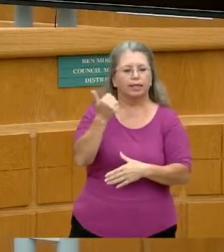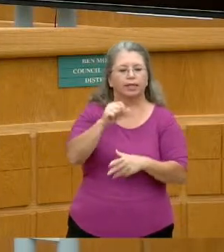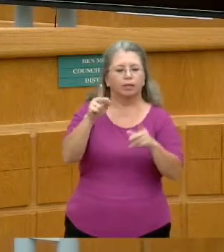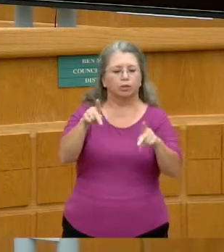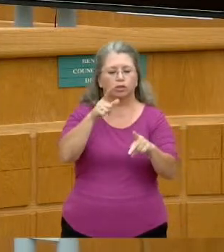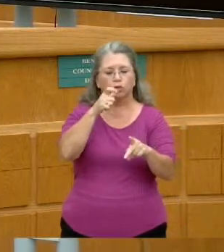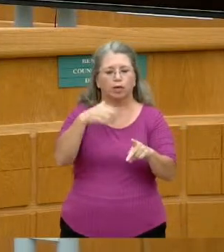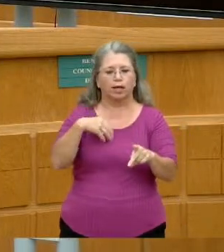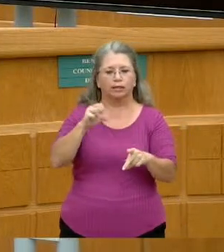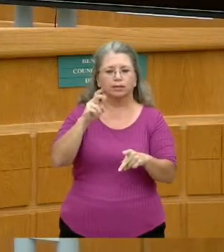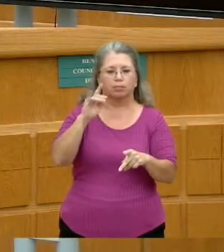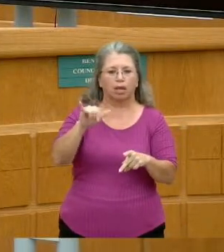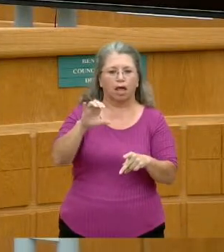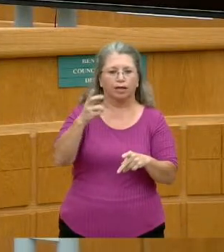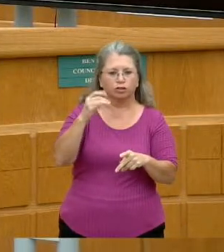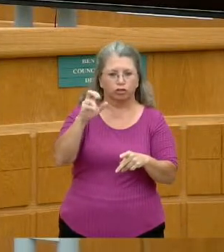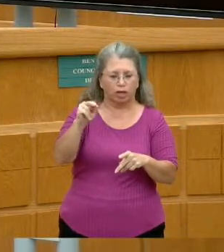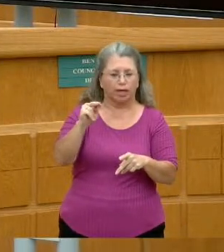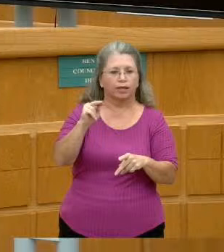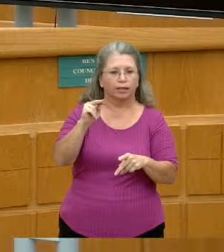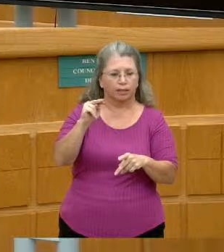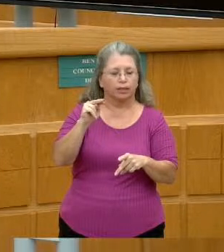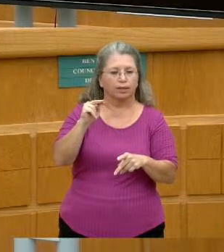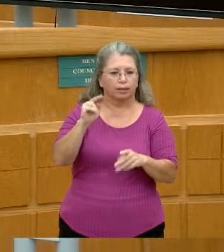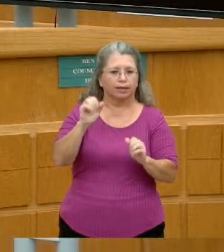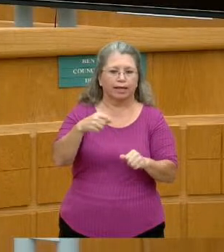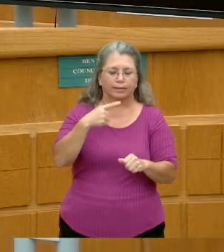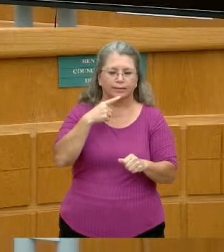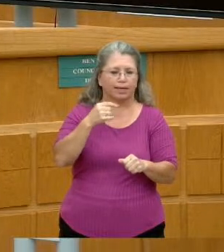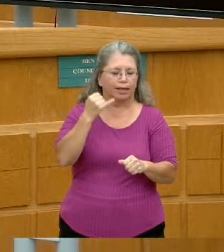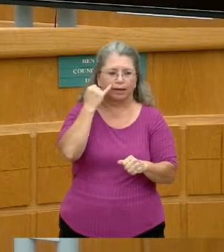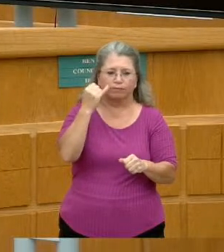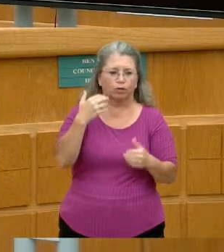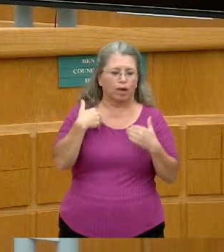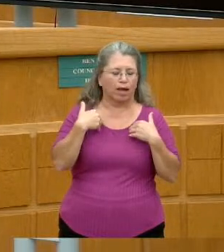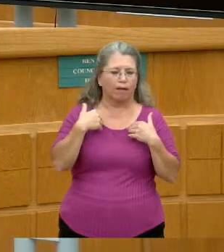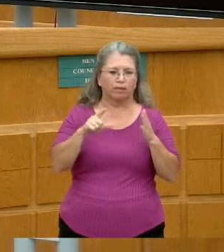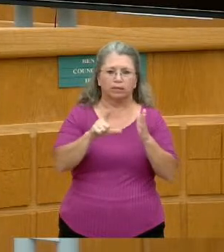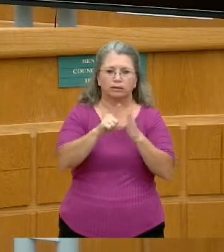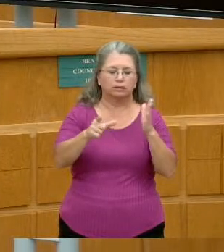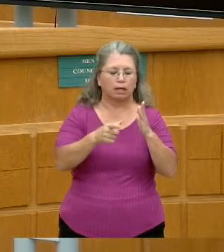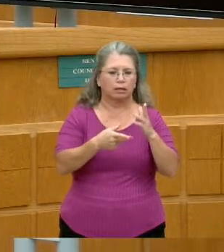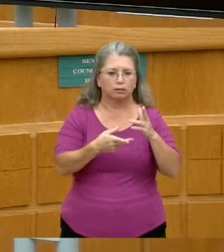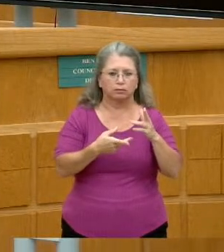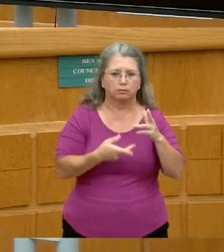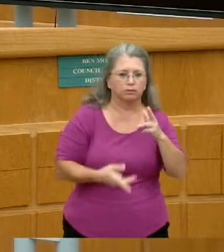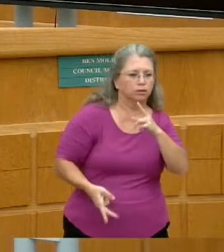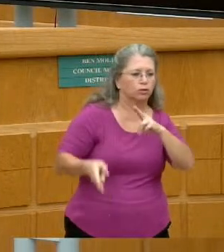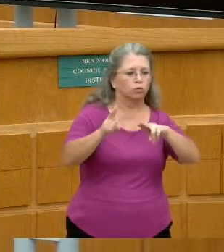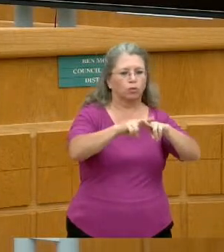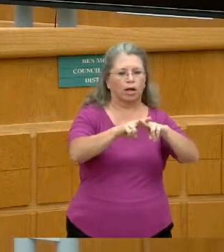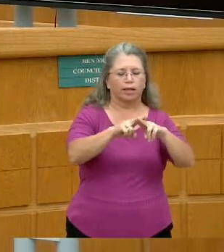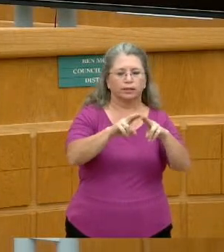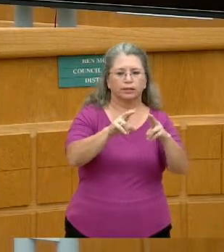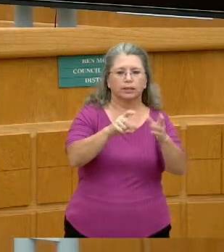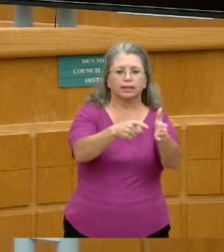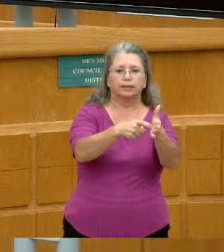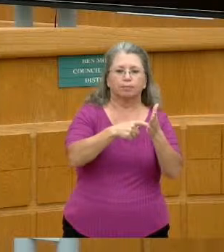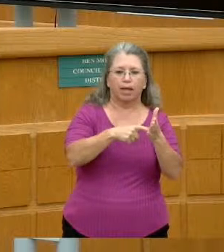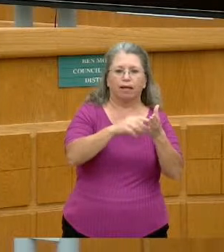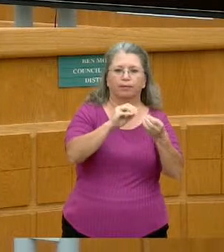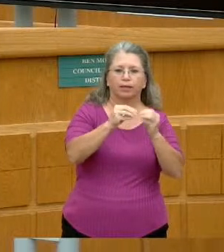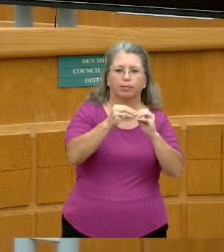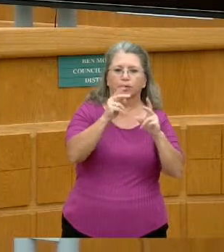if they had a sudden 100 times rise in the demand for certain products, that they